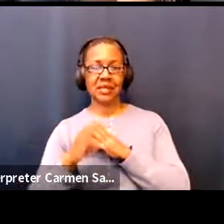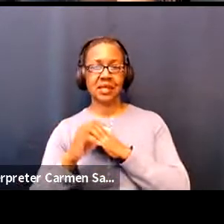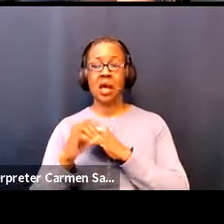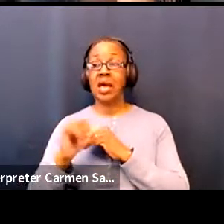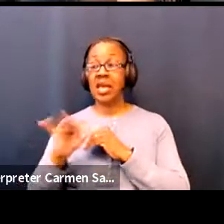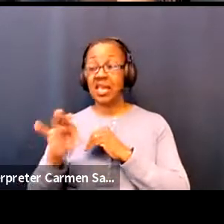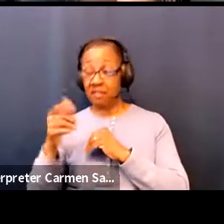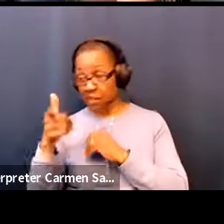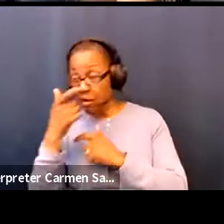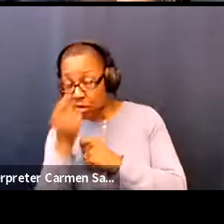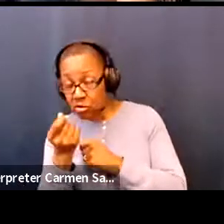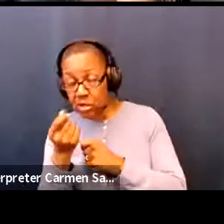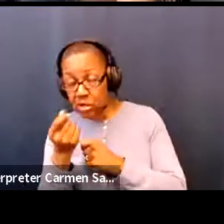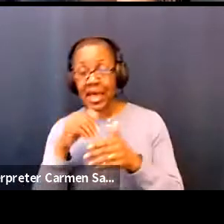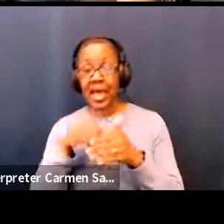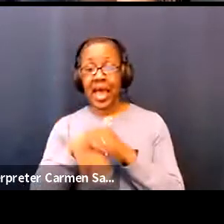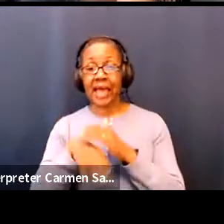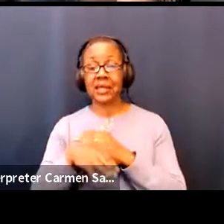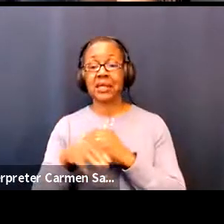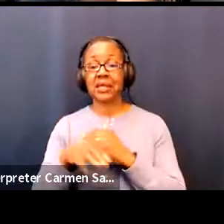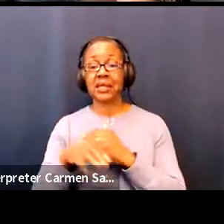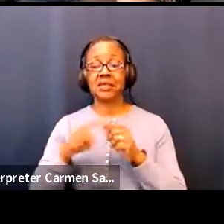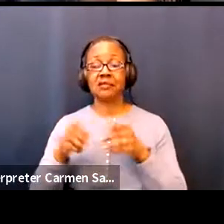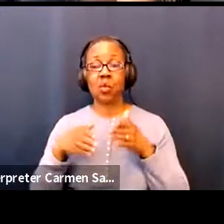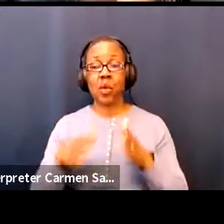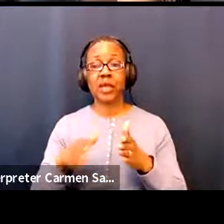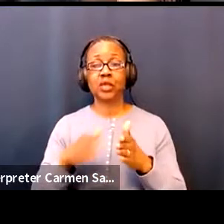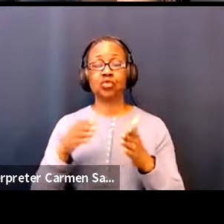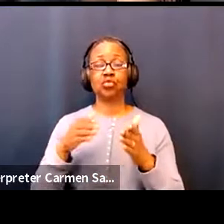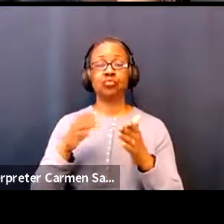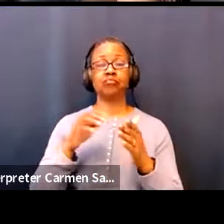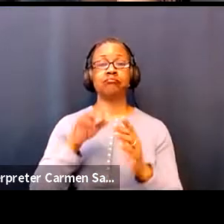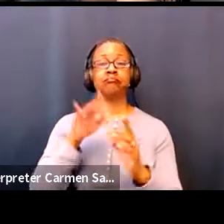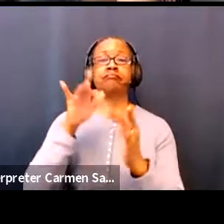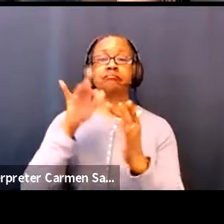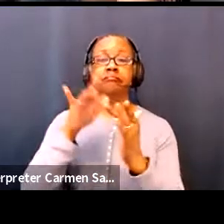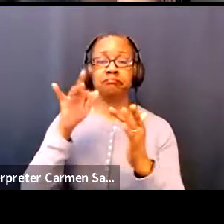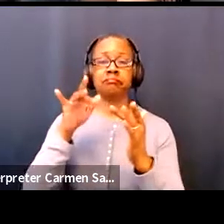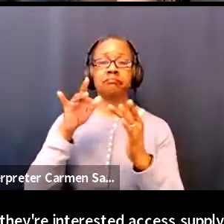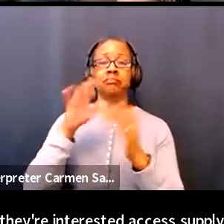interested, access supply chains for Chicago.